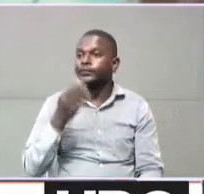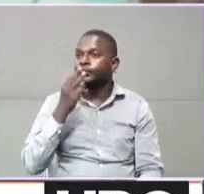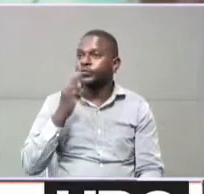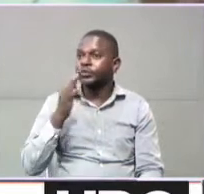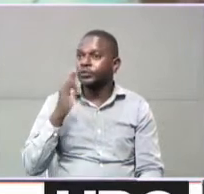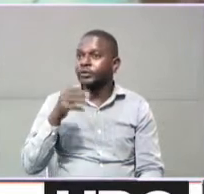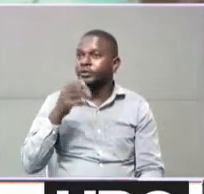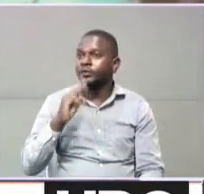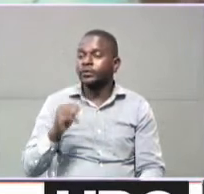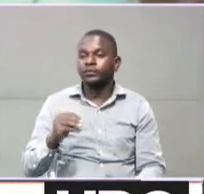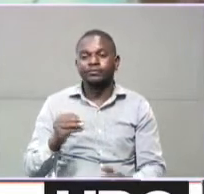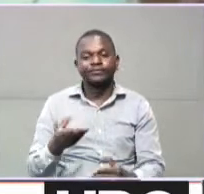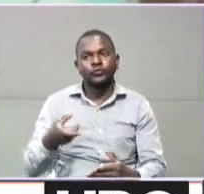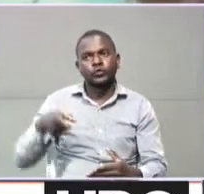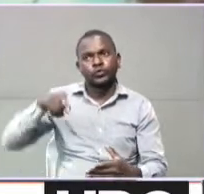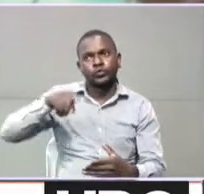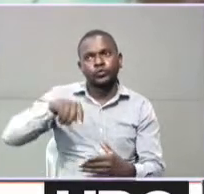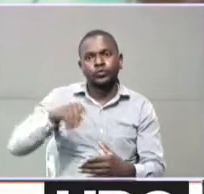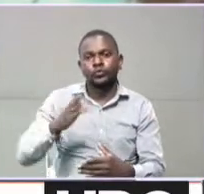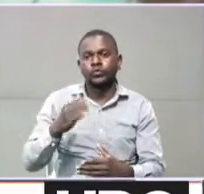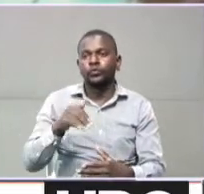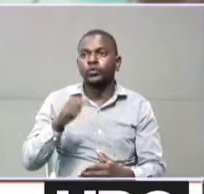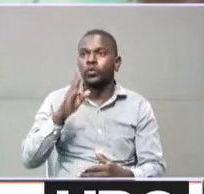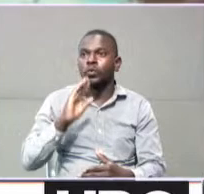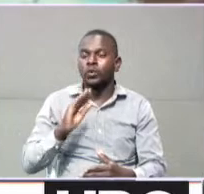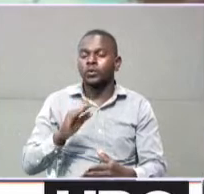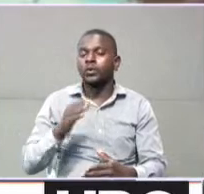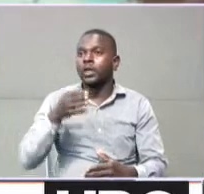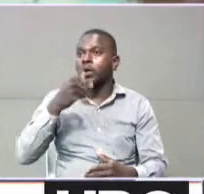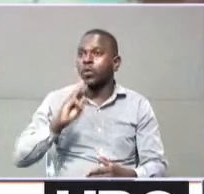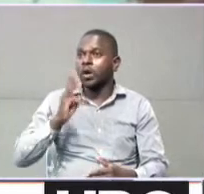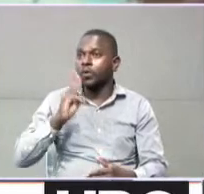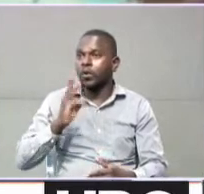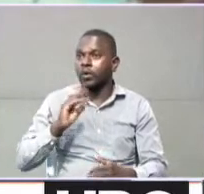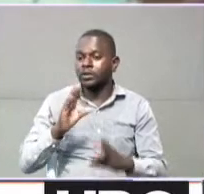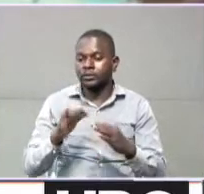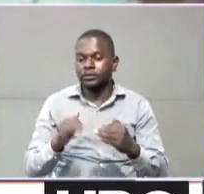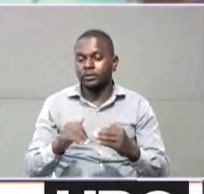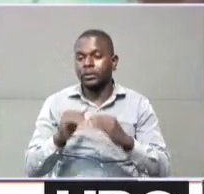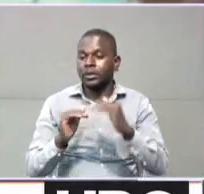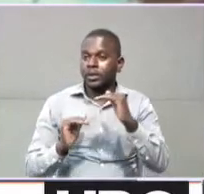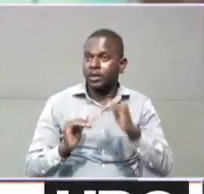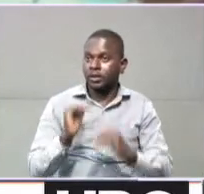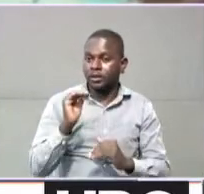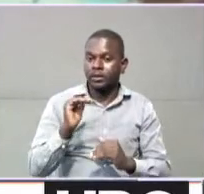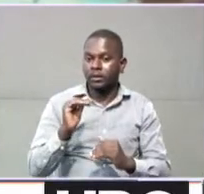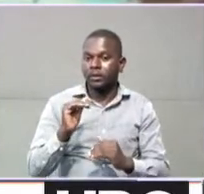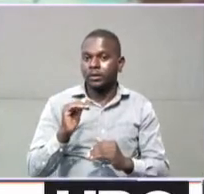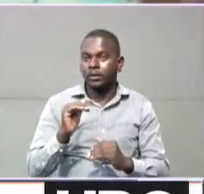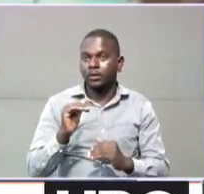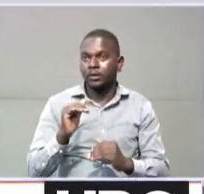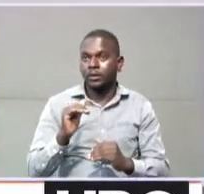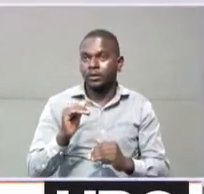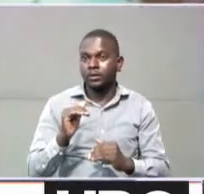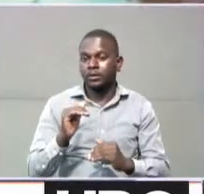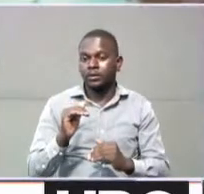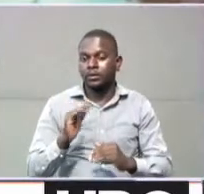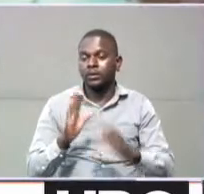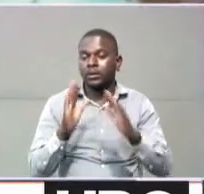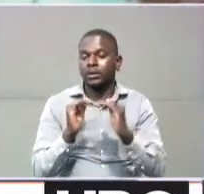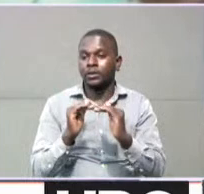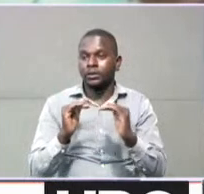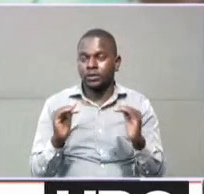also alternated with excessive levels methanol the maximum beyond the the maximum